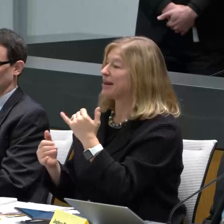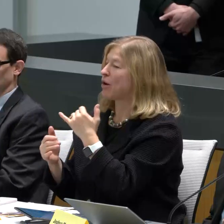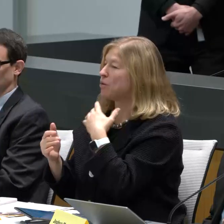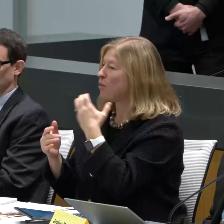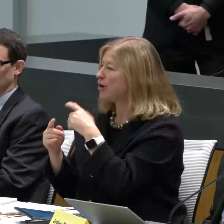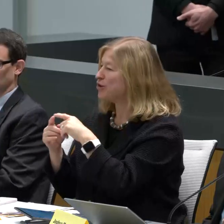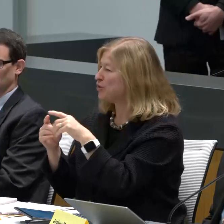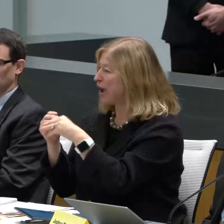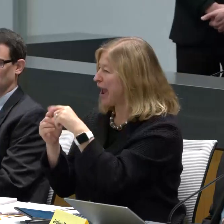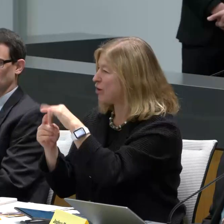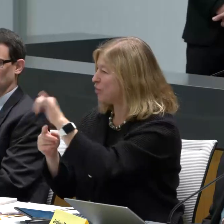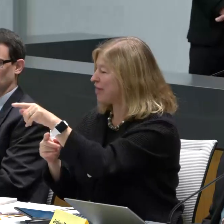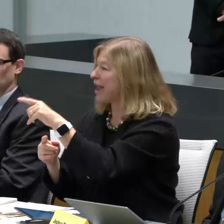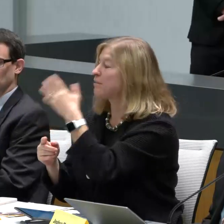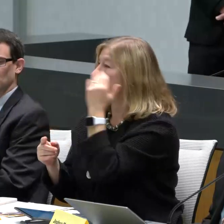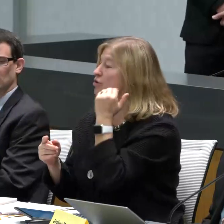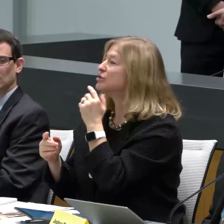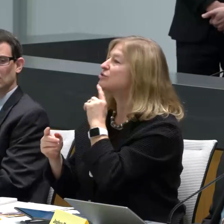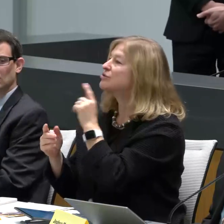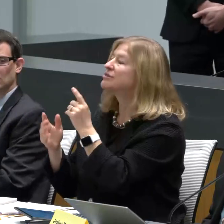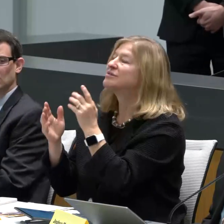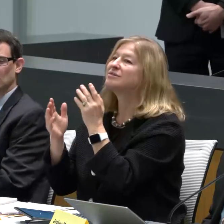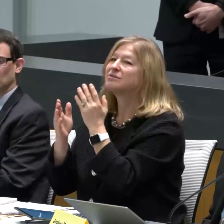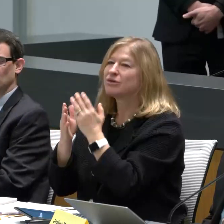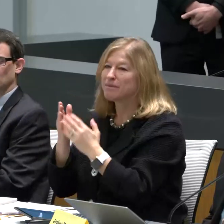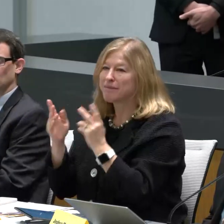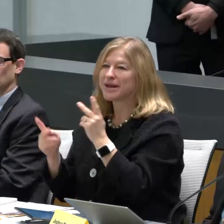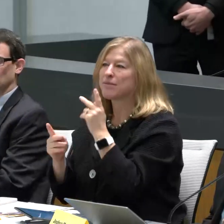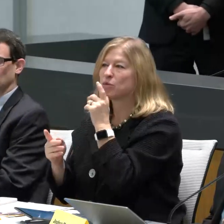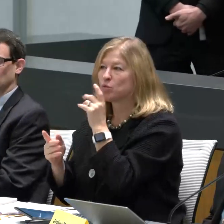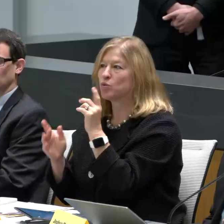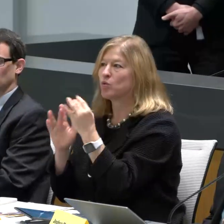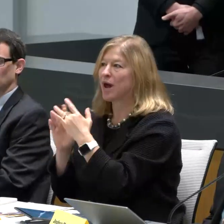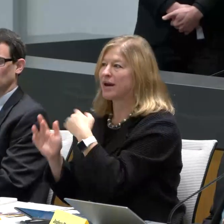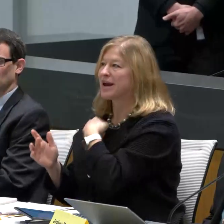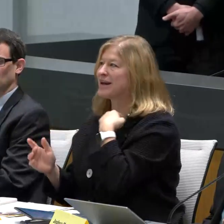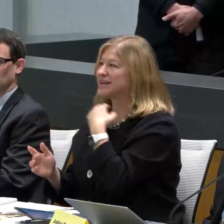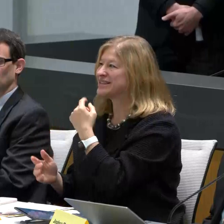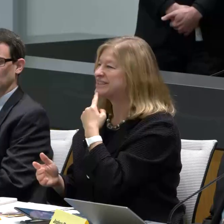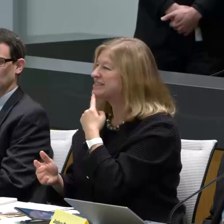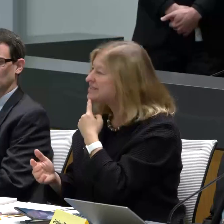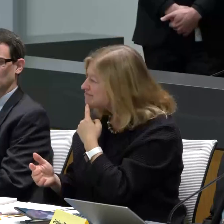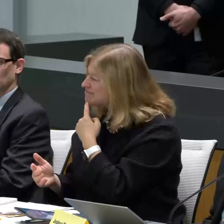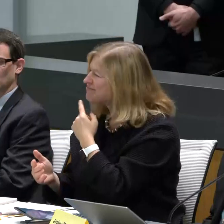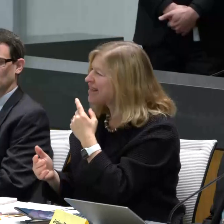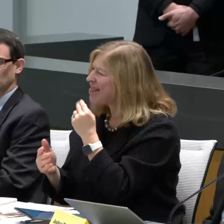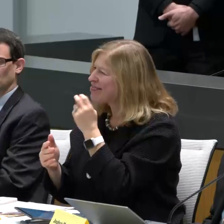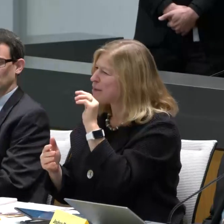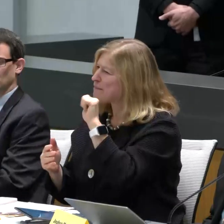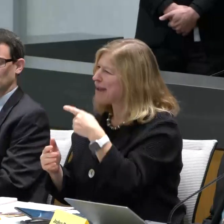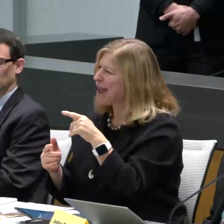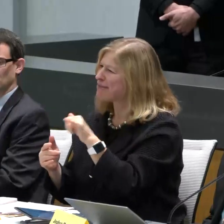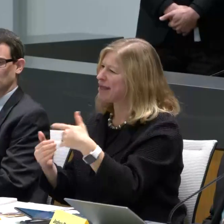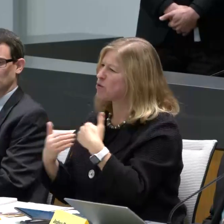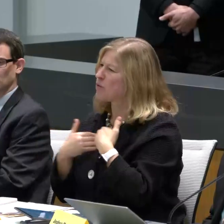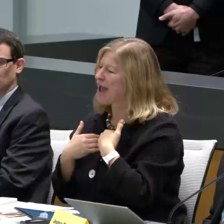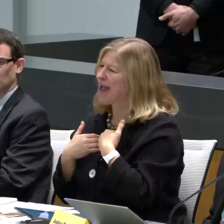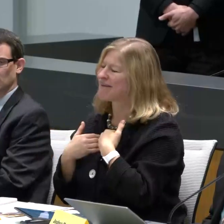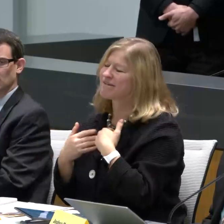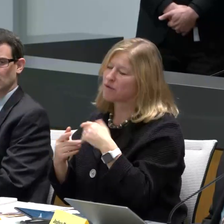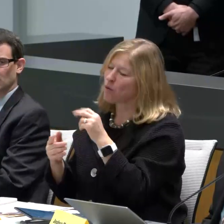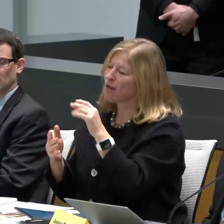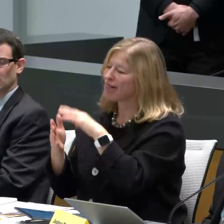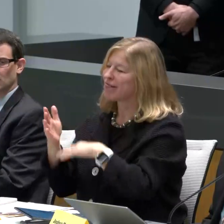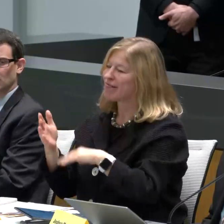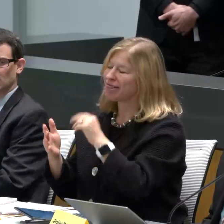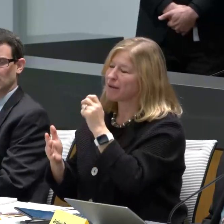those critical issues. I would like to add to your comment and question, some people do reach out to us, letting